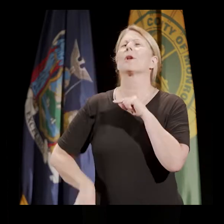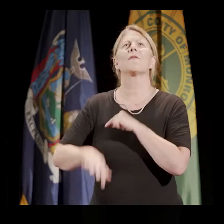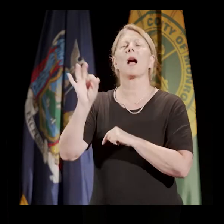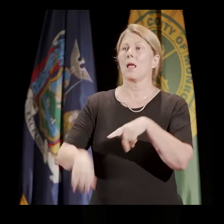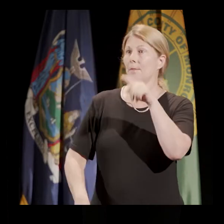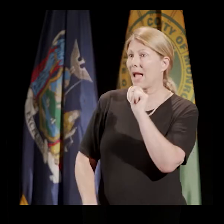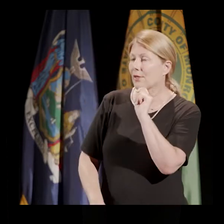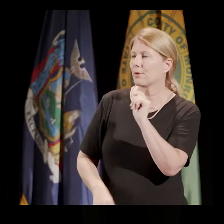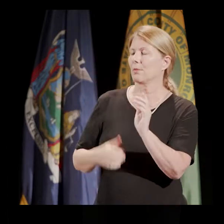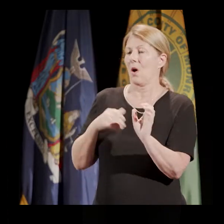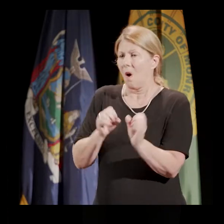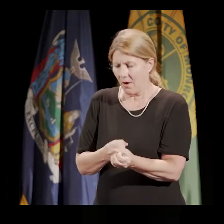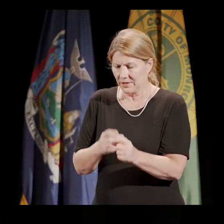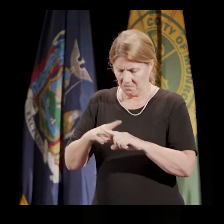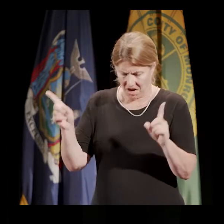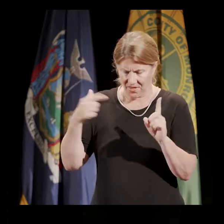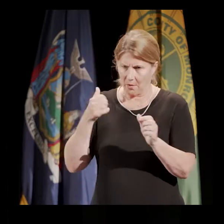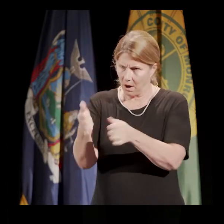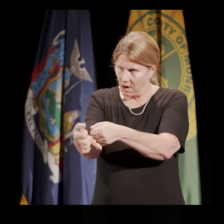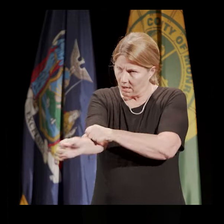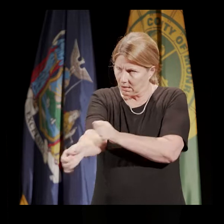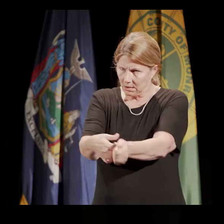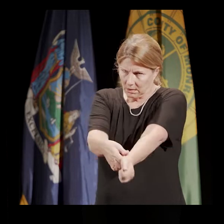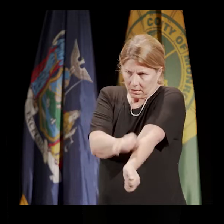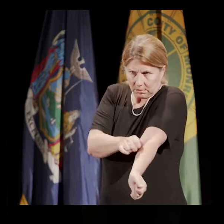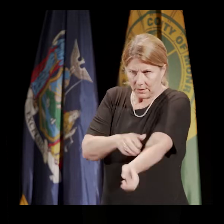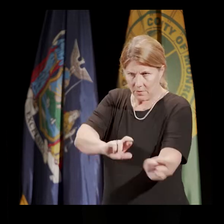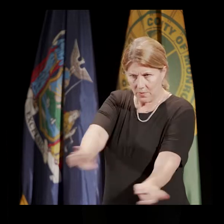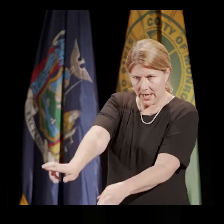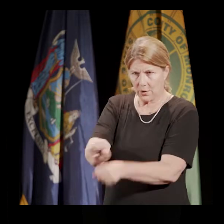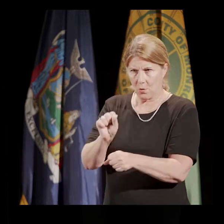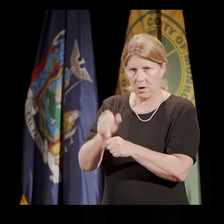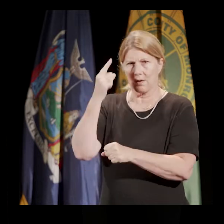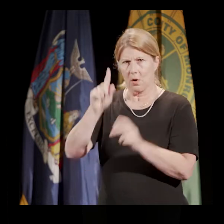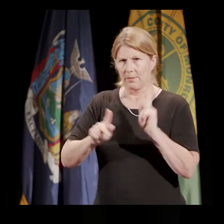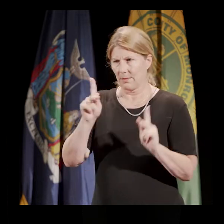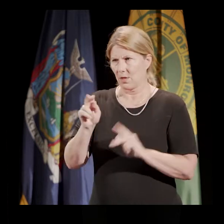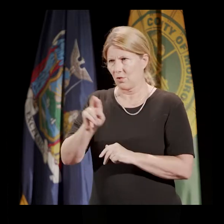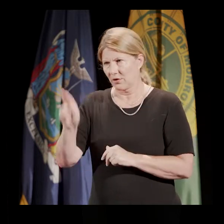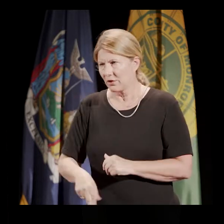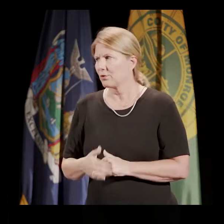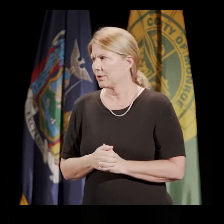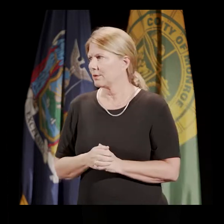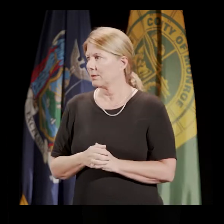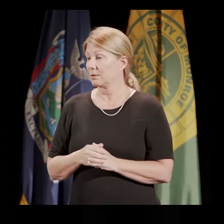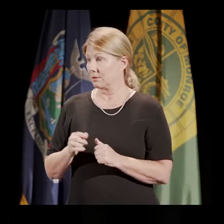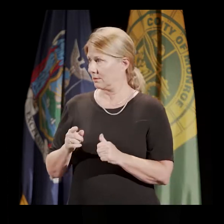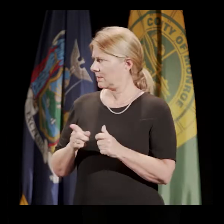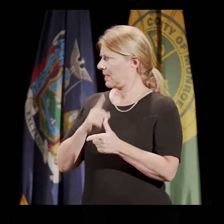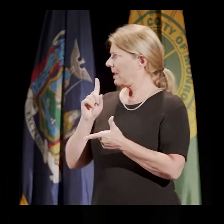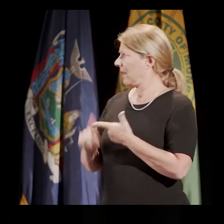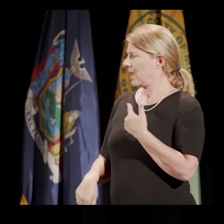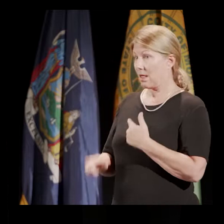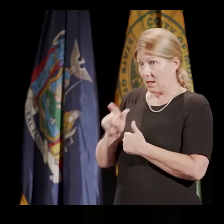City Hall, but they were ready to get to work on behalf of the citizens of Rochester. And then later that day, it was a busy first